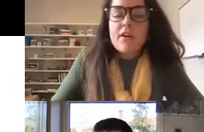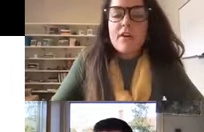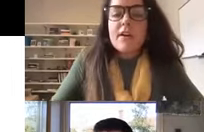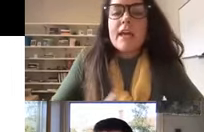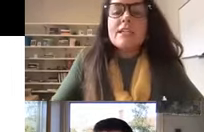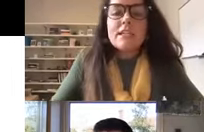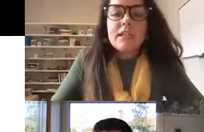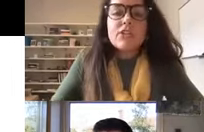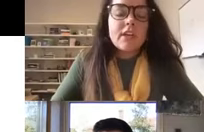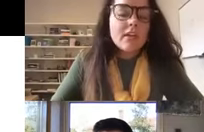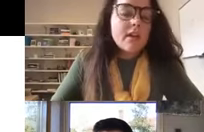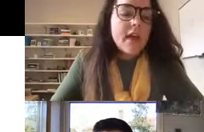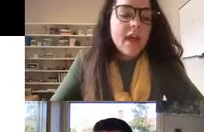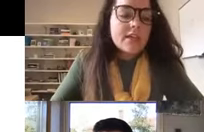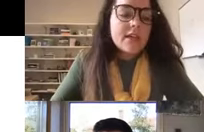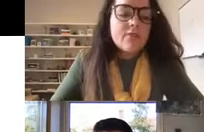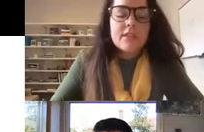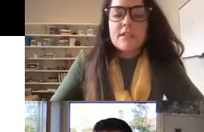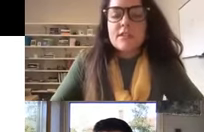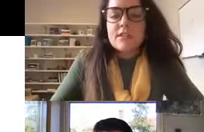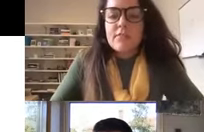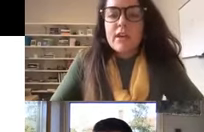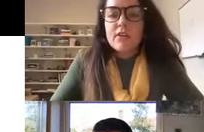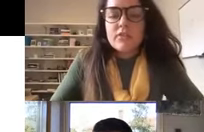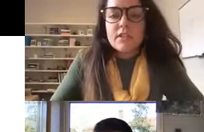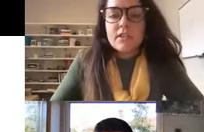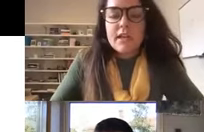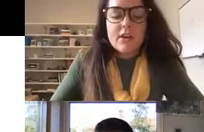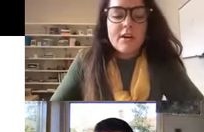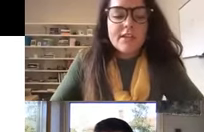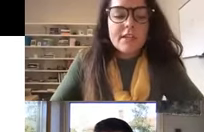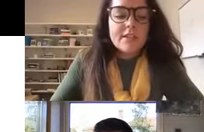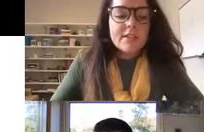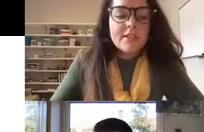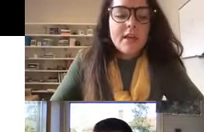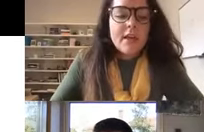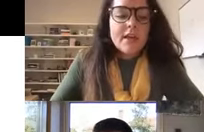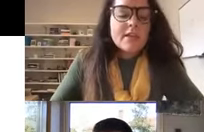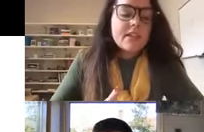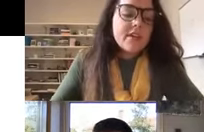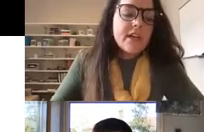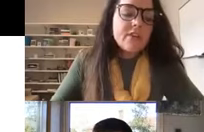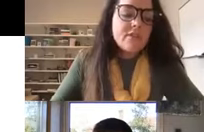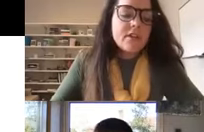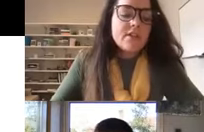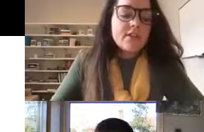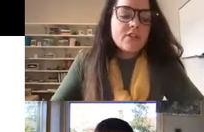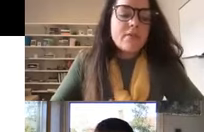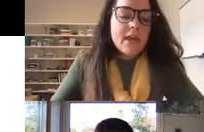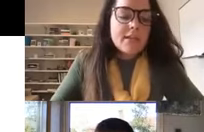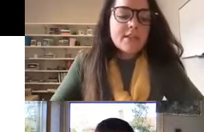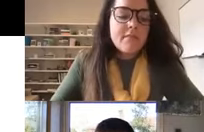working on and teaching anti-racist pedagogies and content. Steve and I have learned